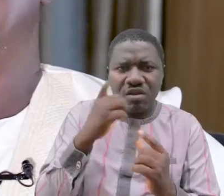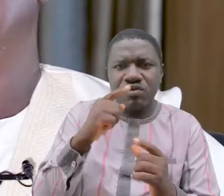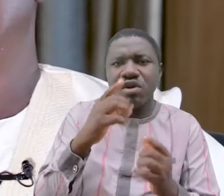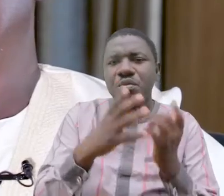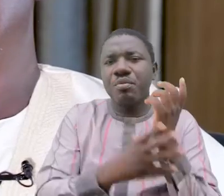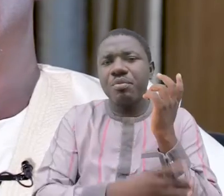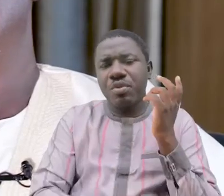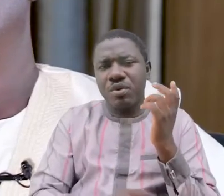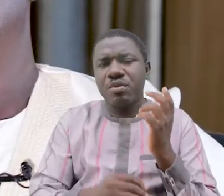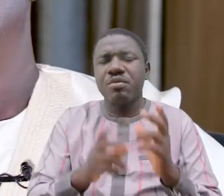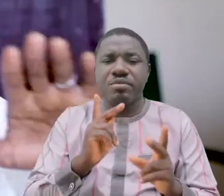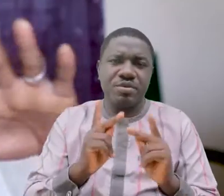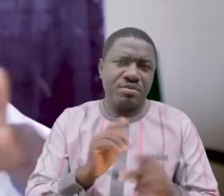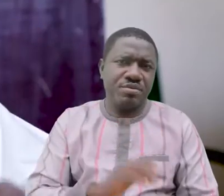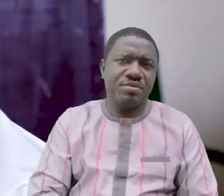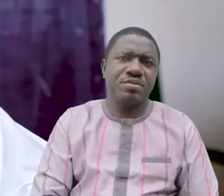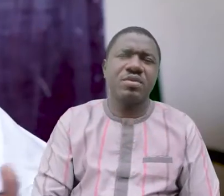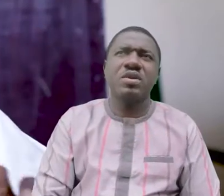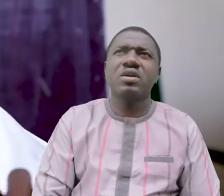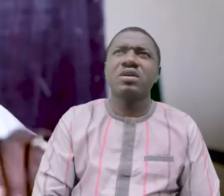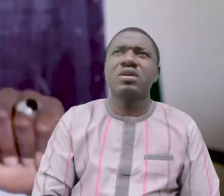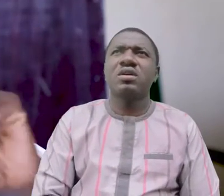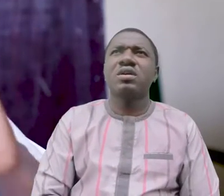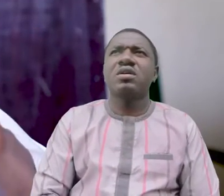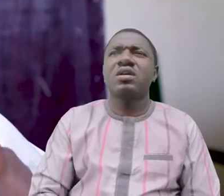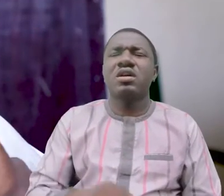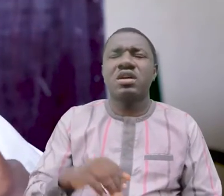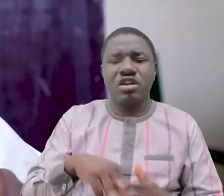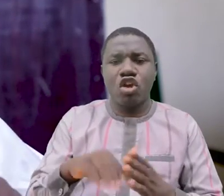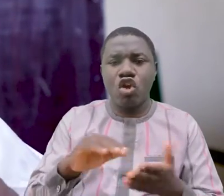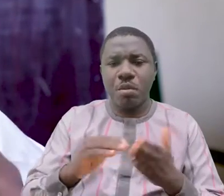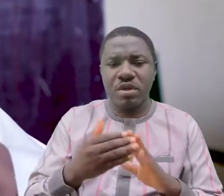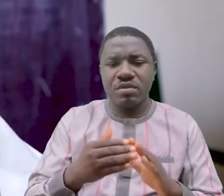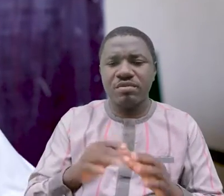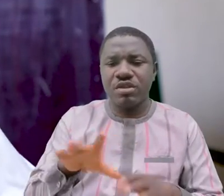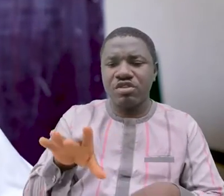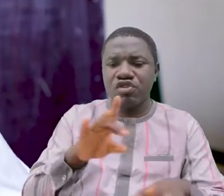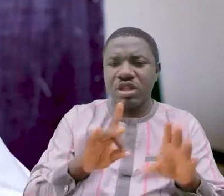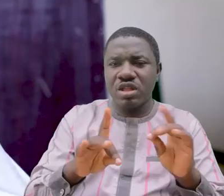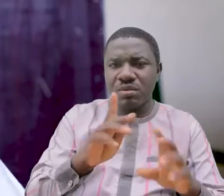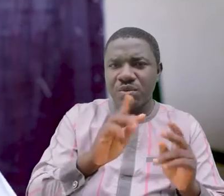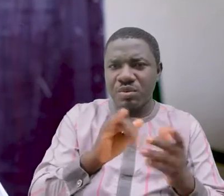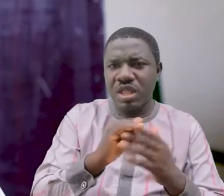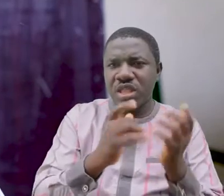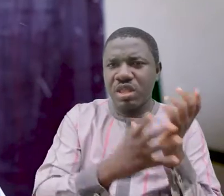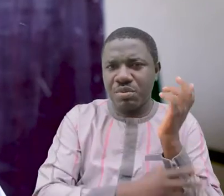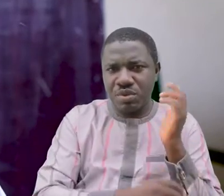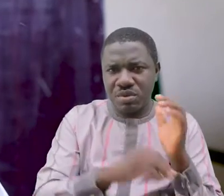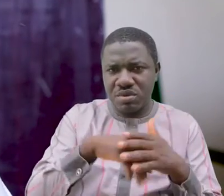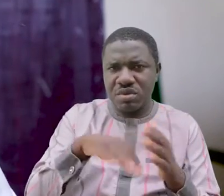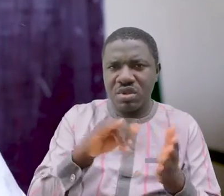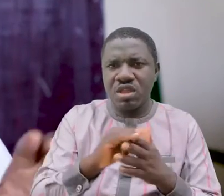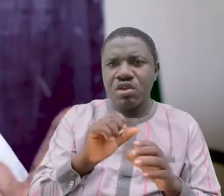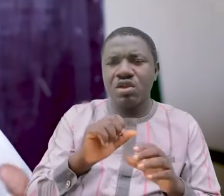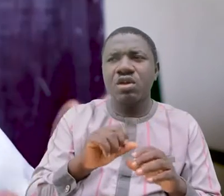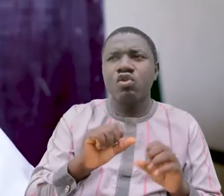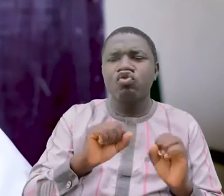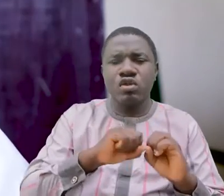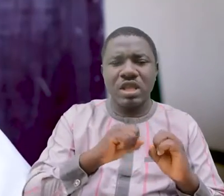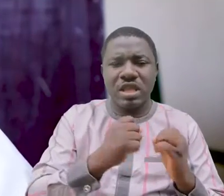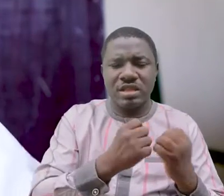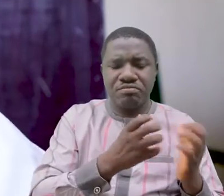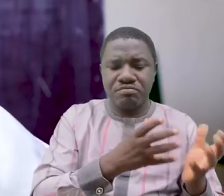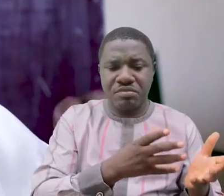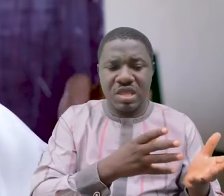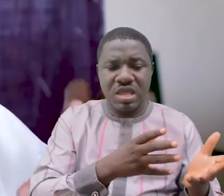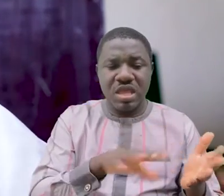poor and vulnerable persons. In each community, if you can select those that are the most poor and